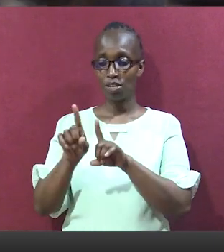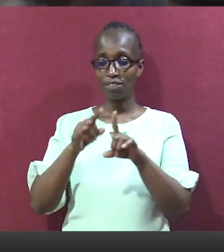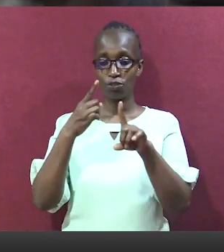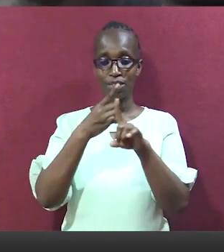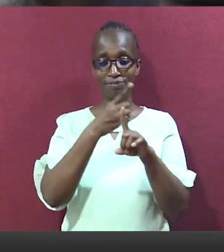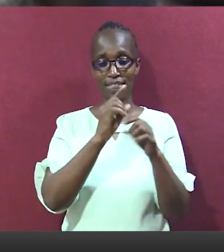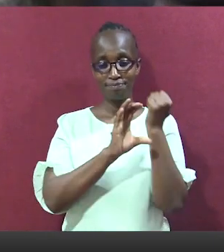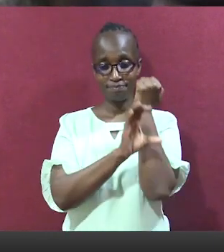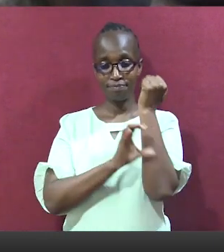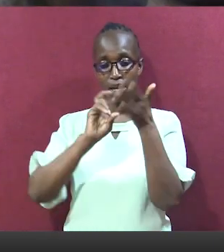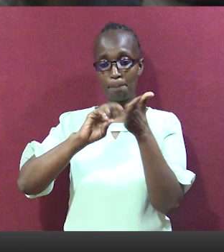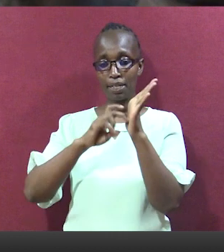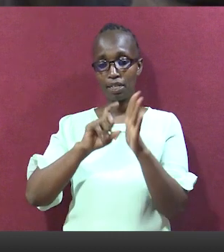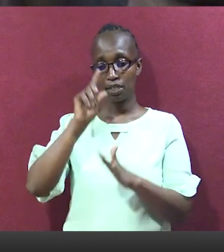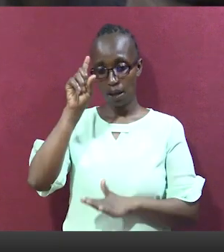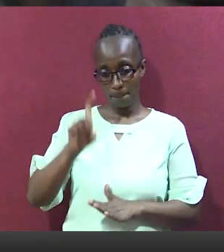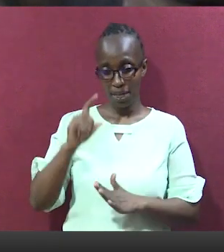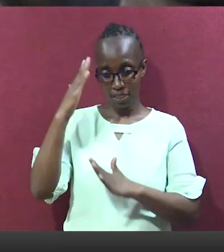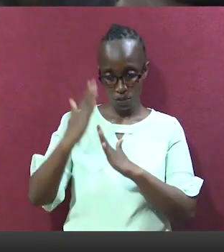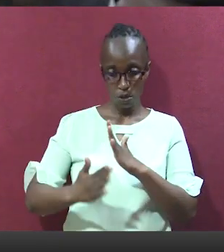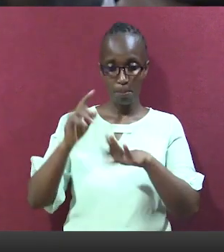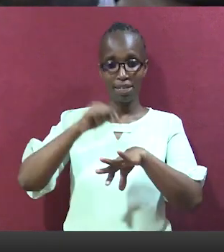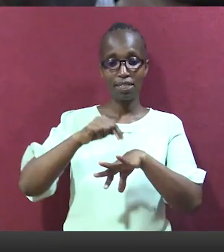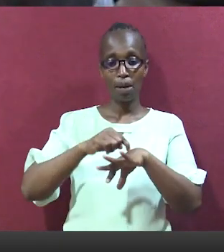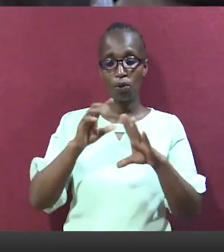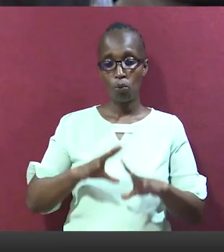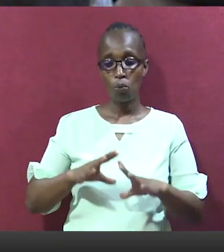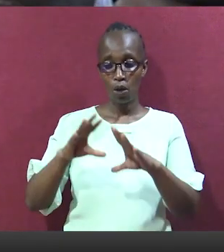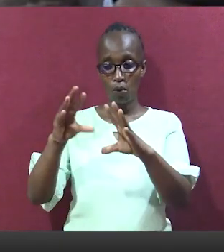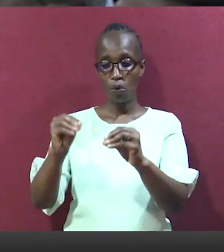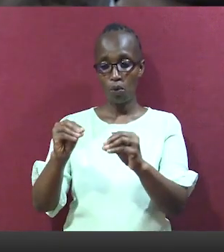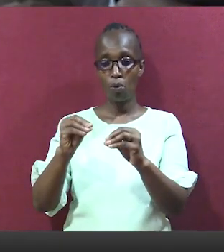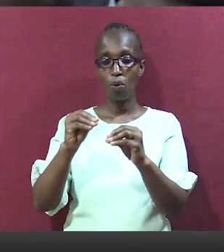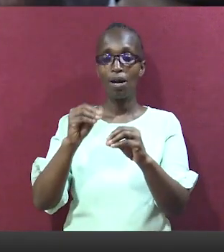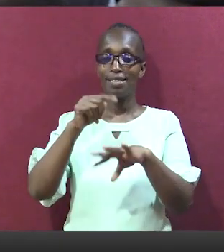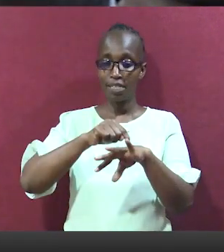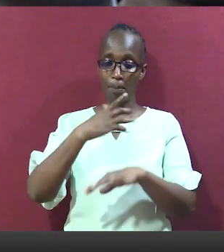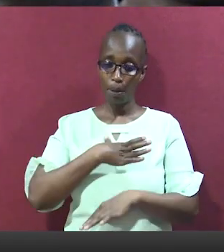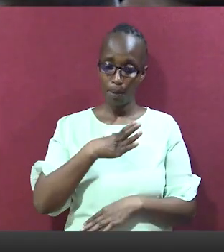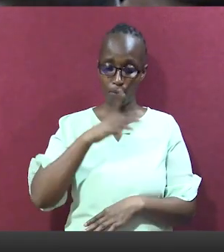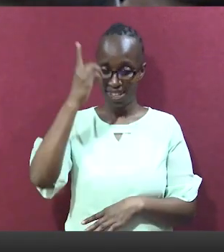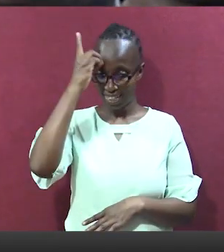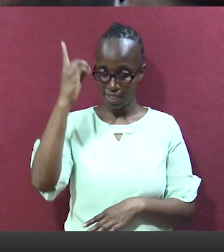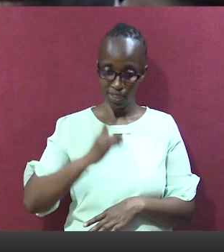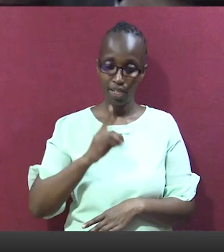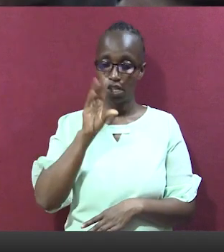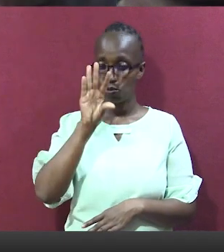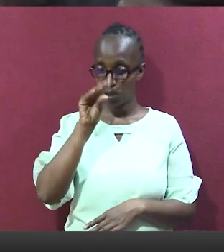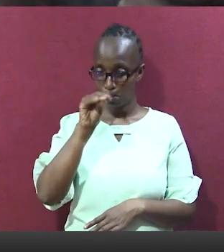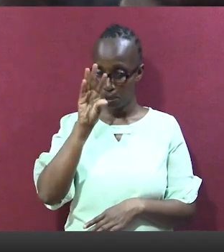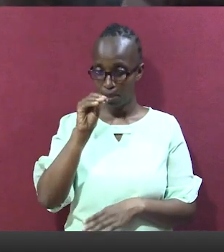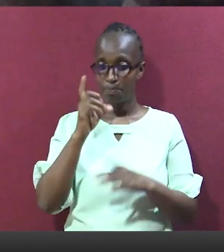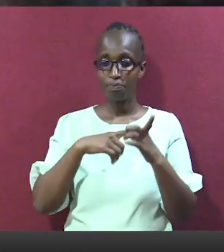all over the country. That should stop. When we go for ceasefire, when people decide